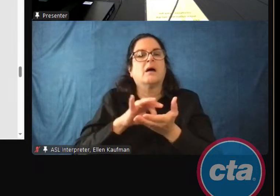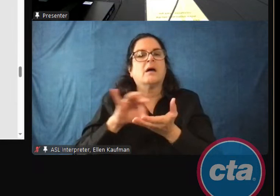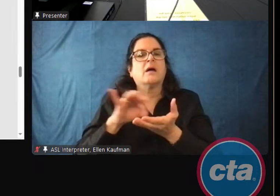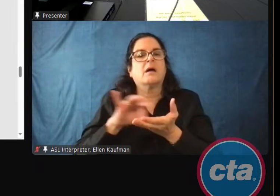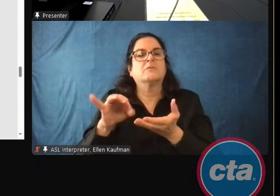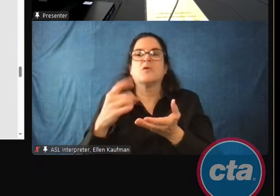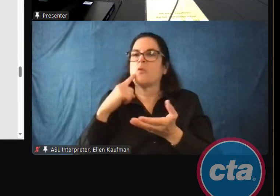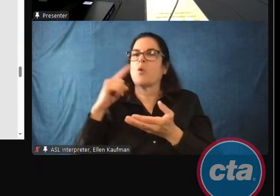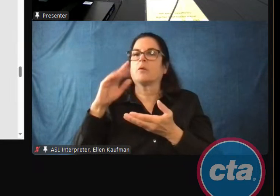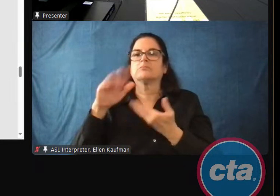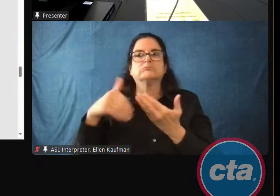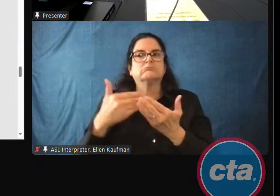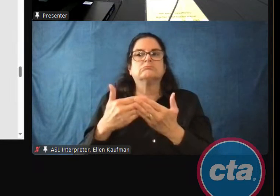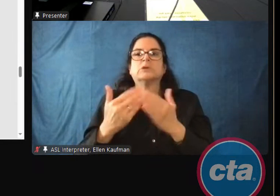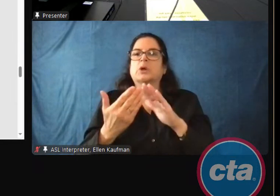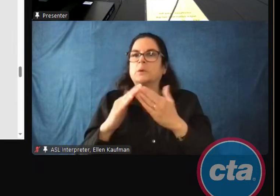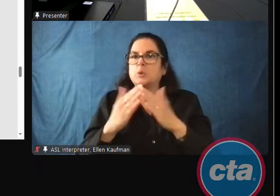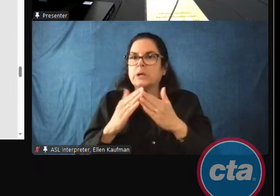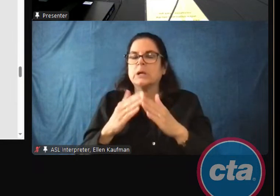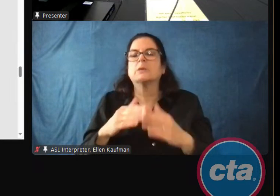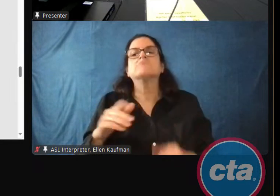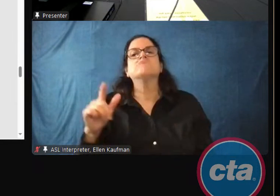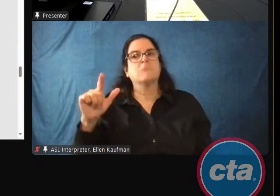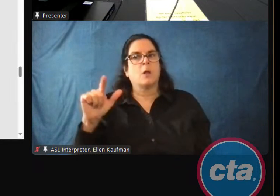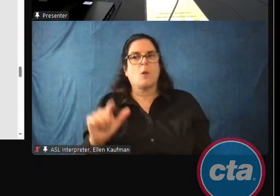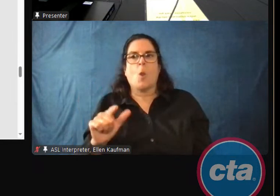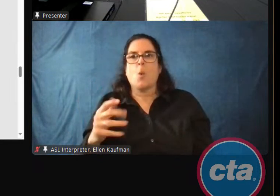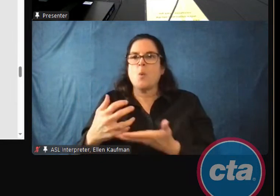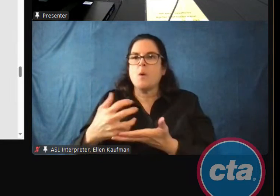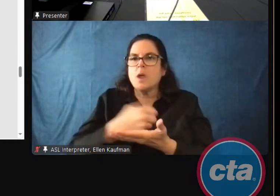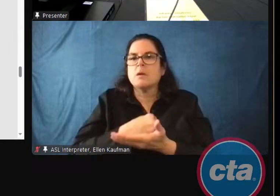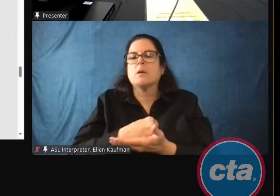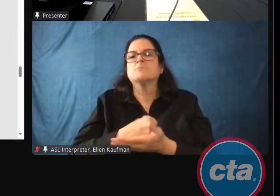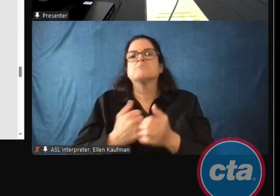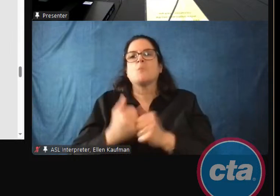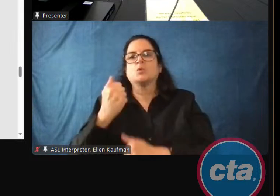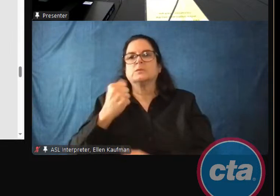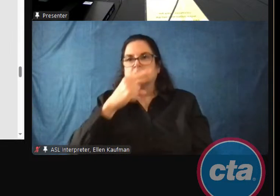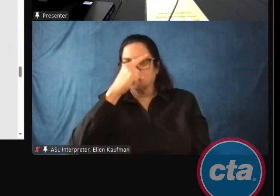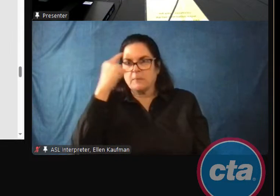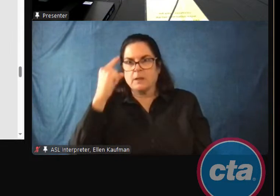community, mostly Black, very low, and